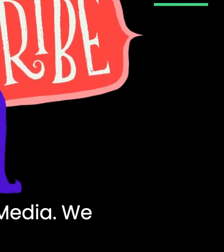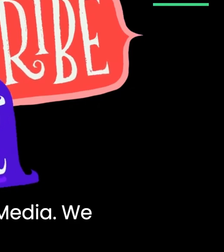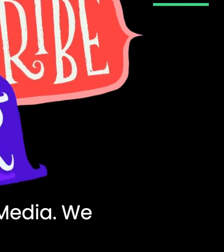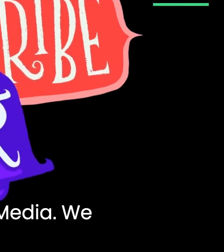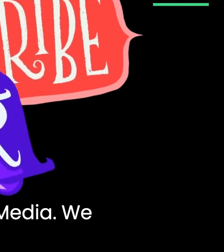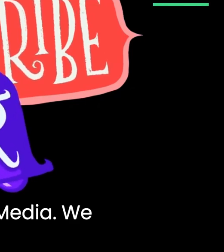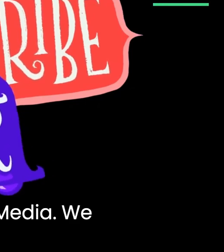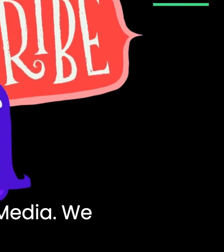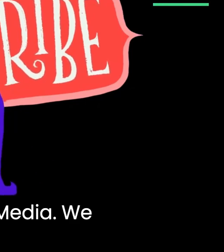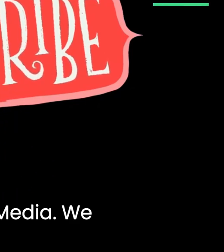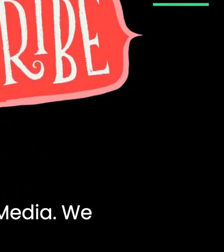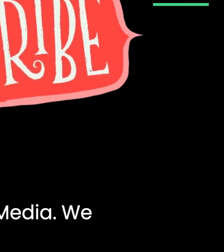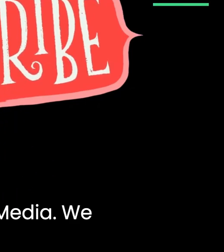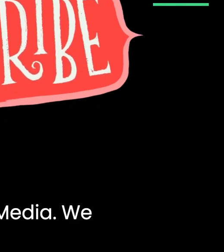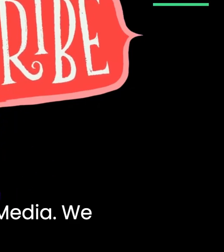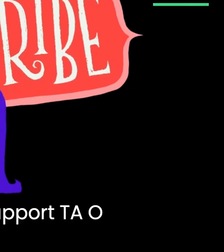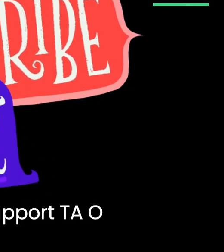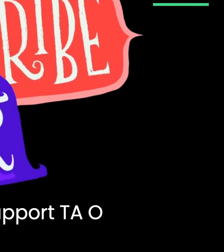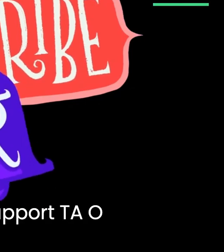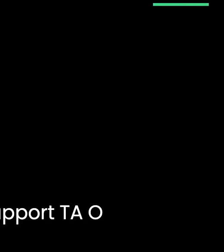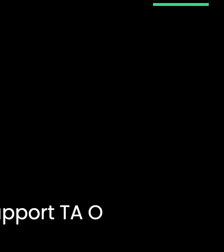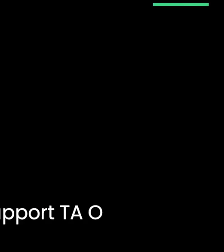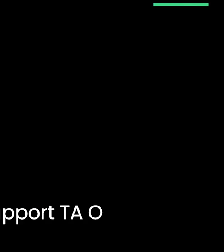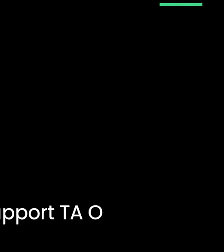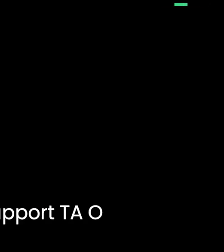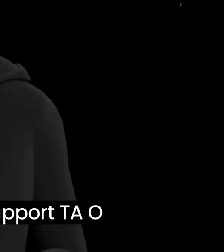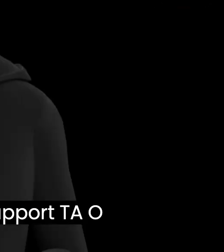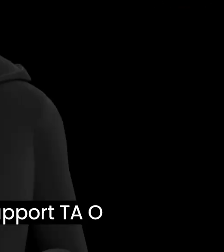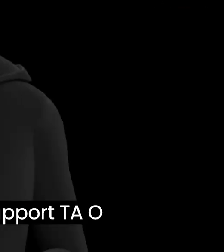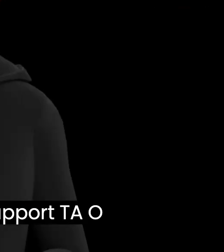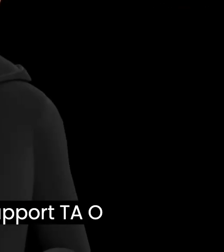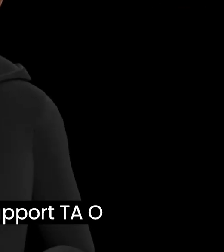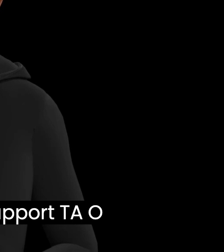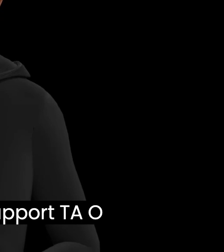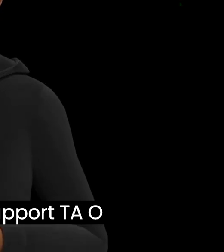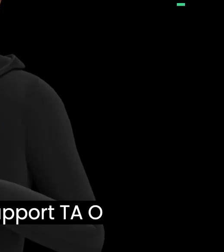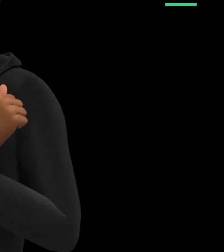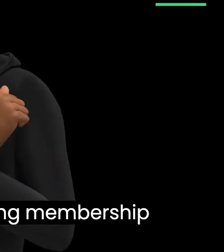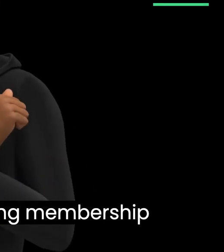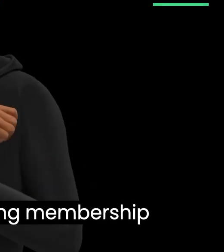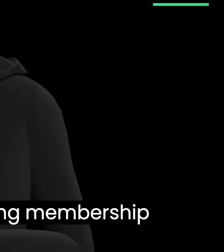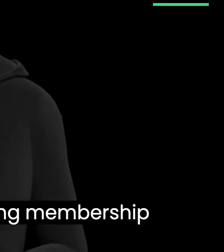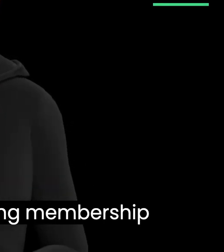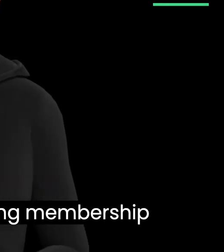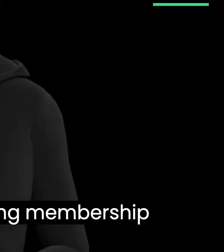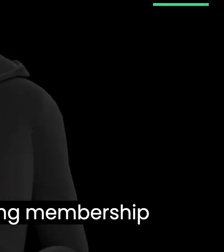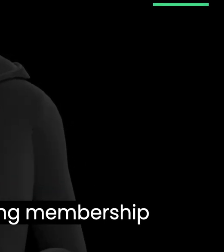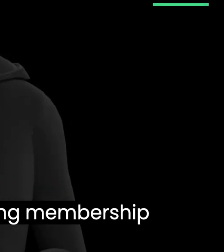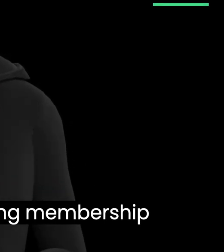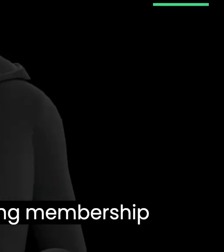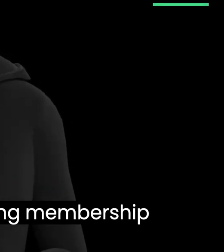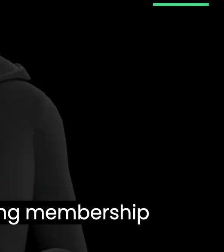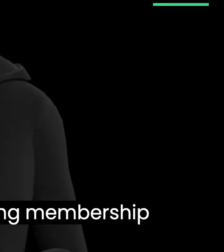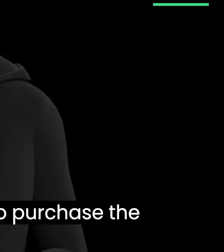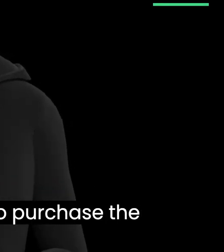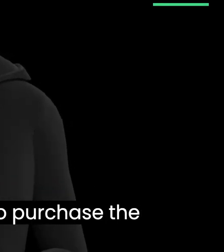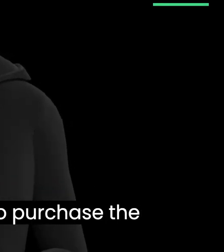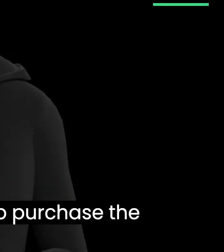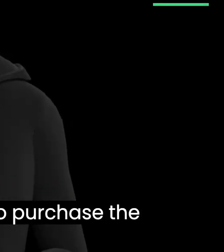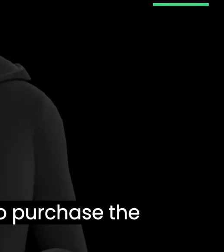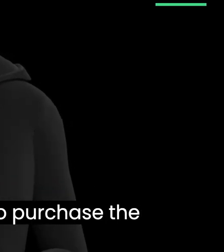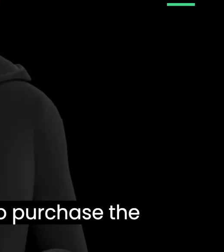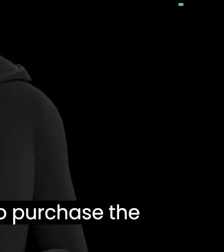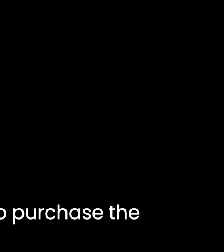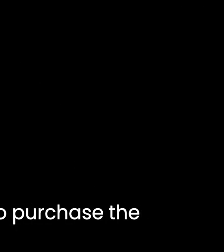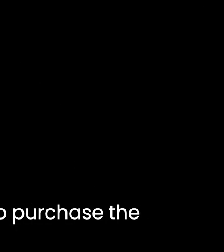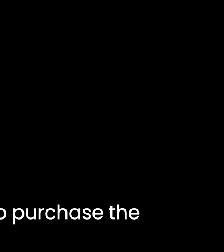TAO Media. We love you all. Please support TAO Media Foundation by joining membership and visiting